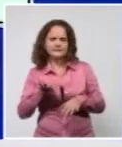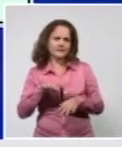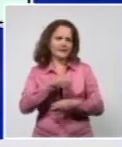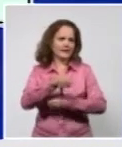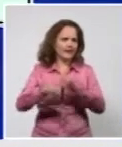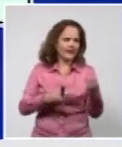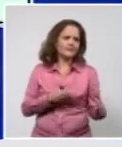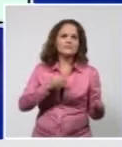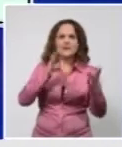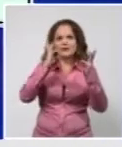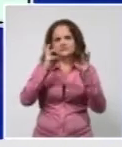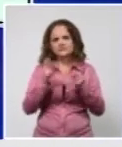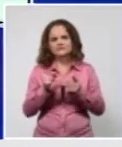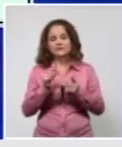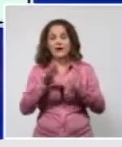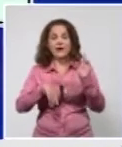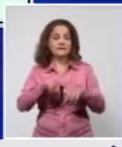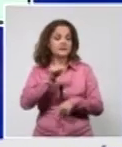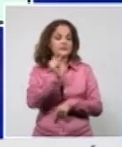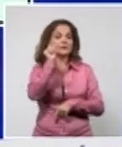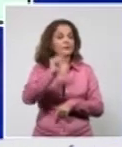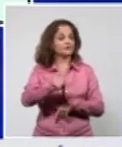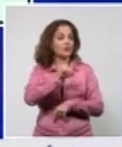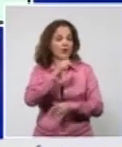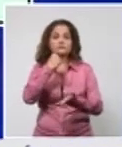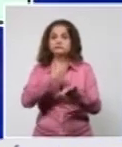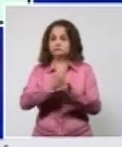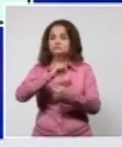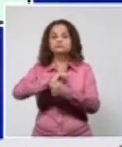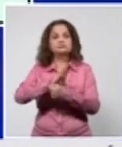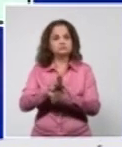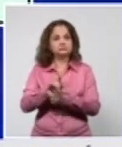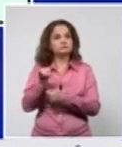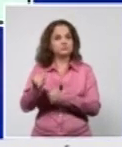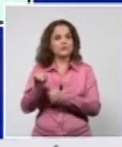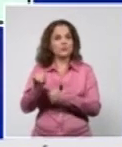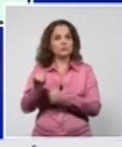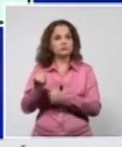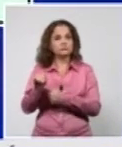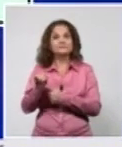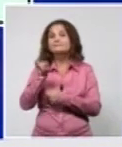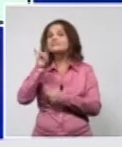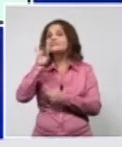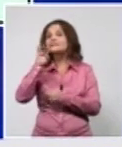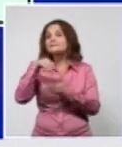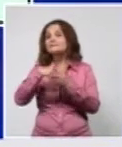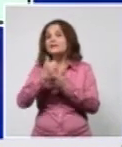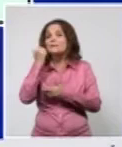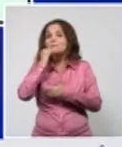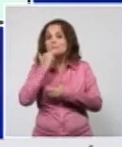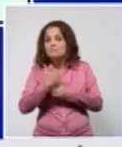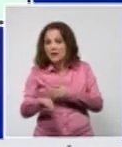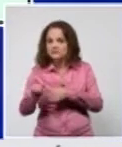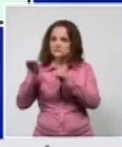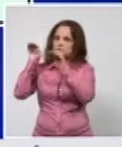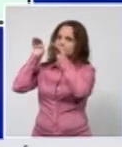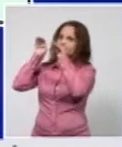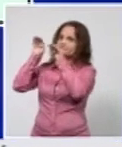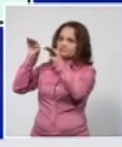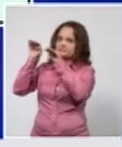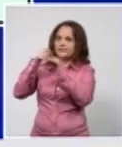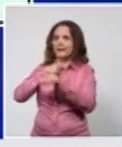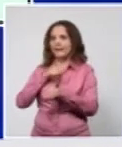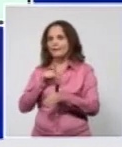related symptoms or a positive result in the final PCR test applied to the patient. We have Granma